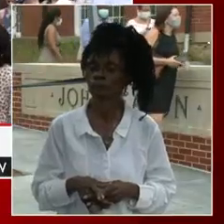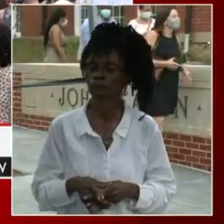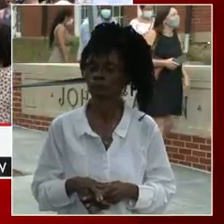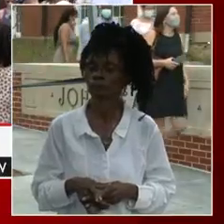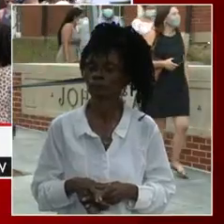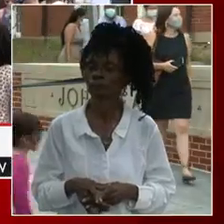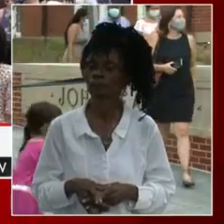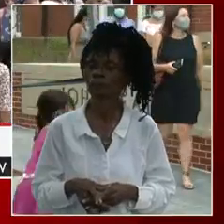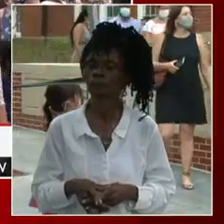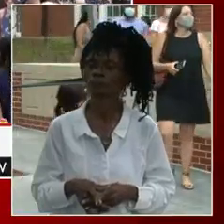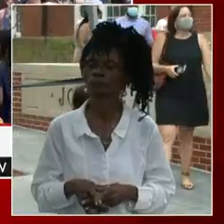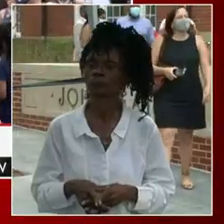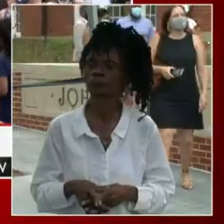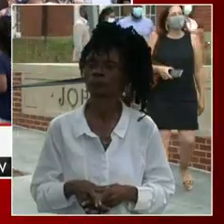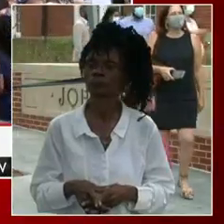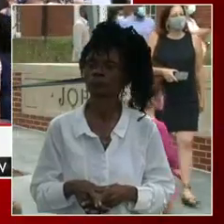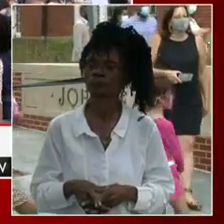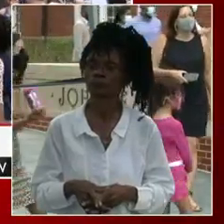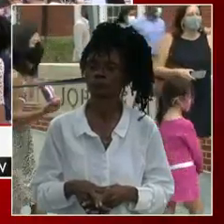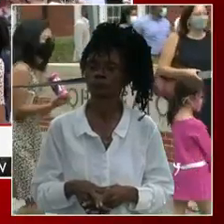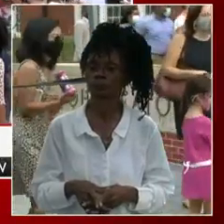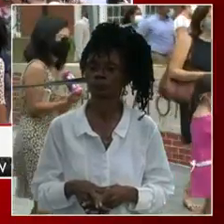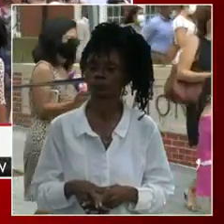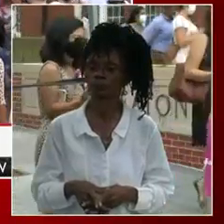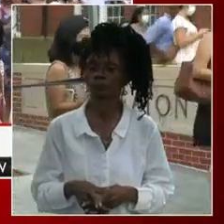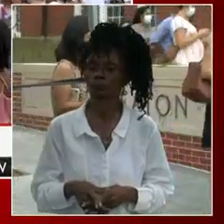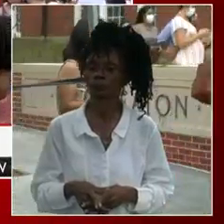Everybody, can you move to the side, please?